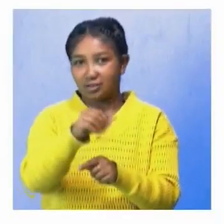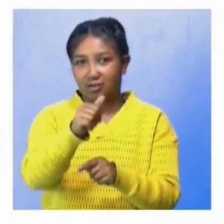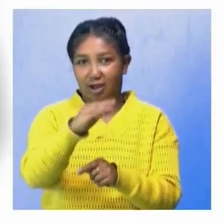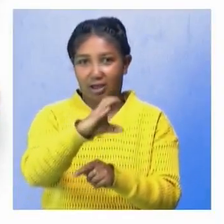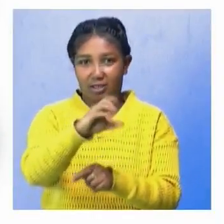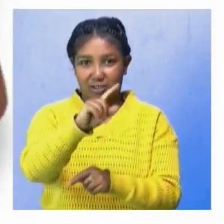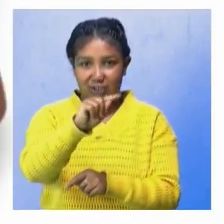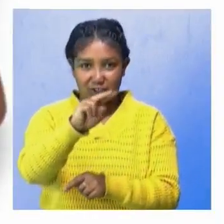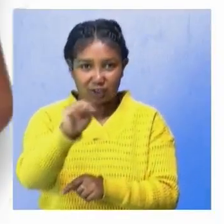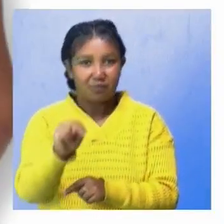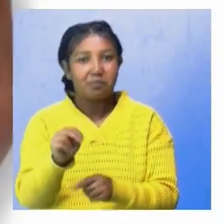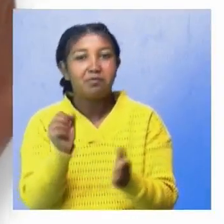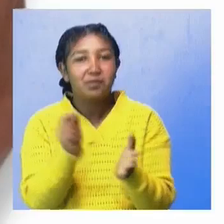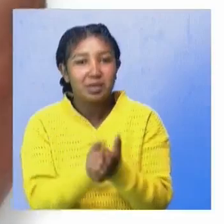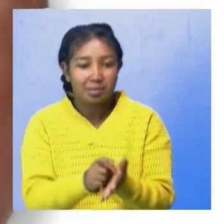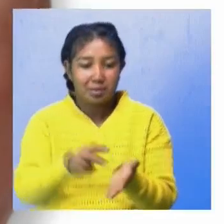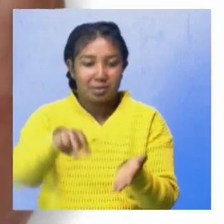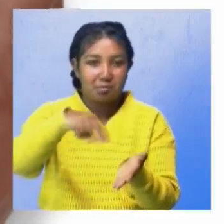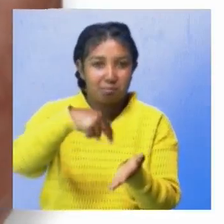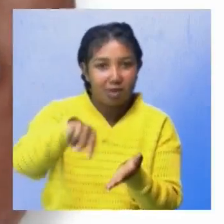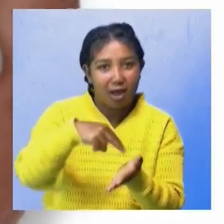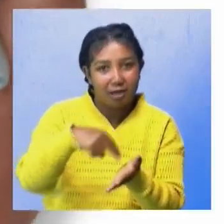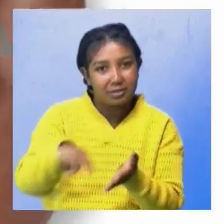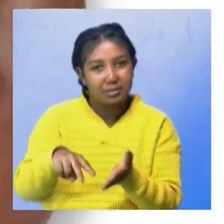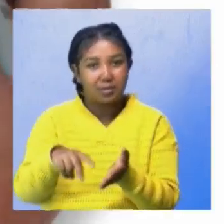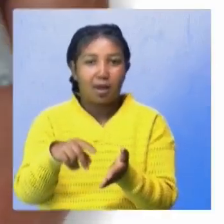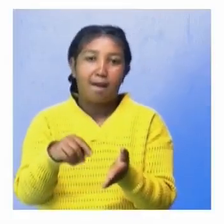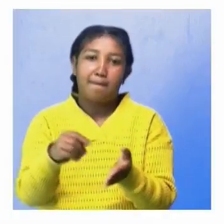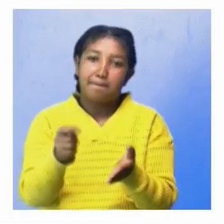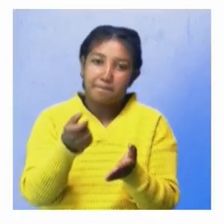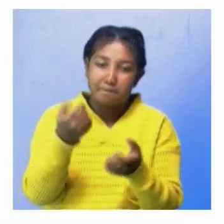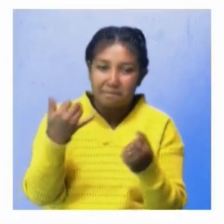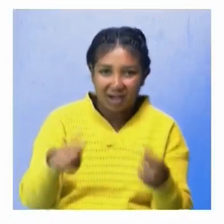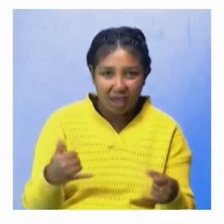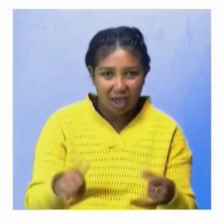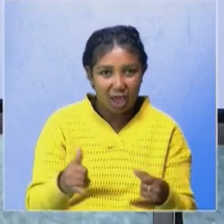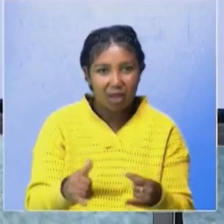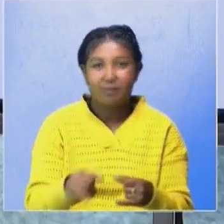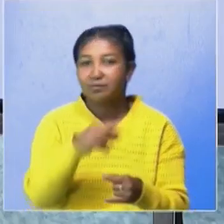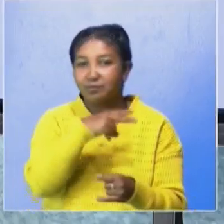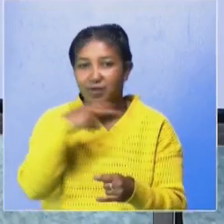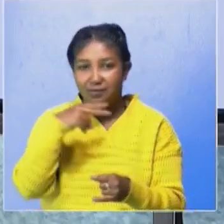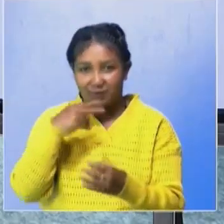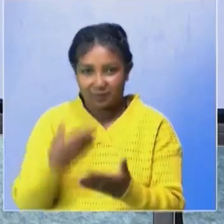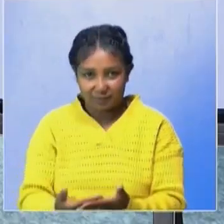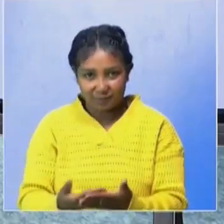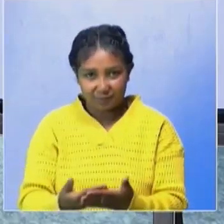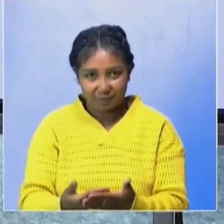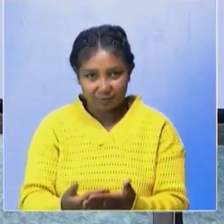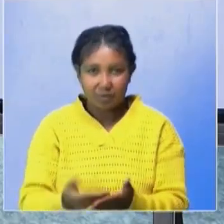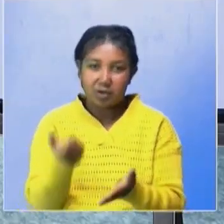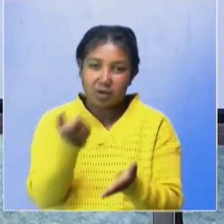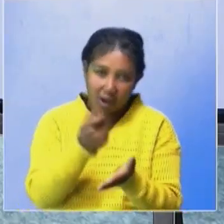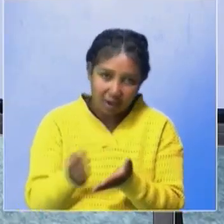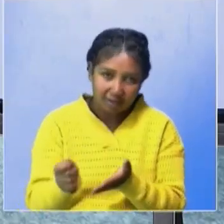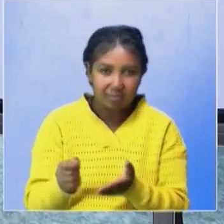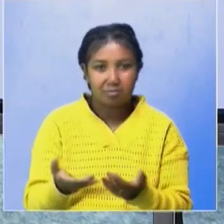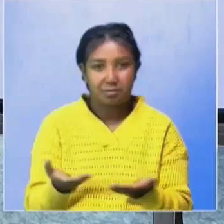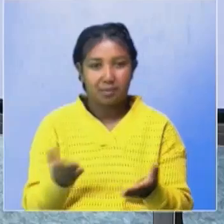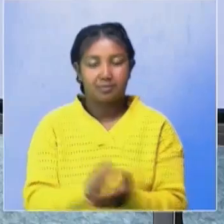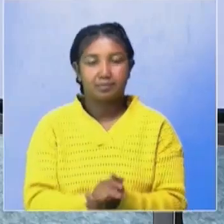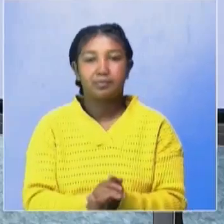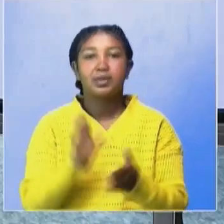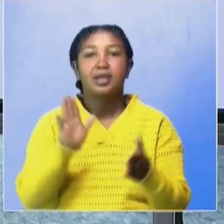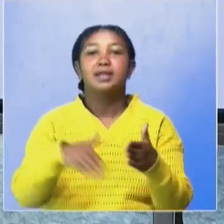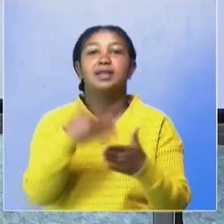like play, dance, run, and also write. And